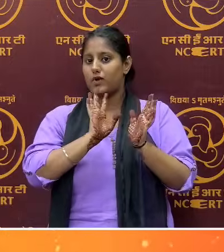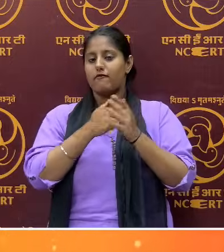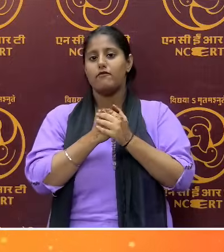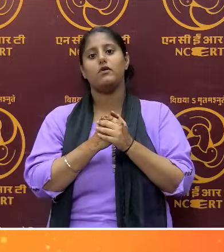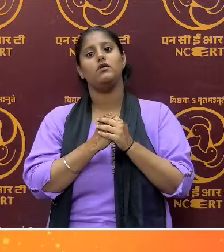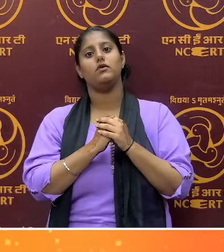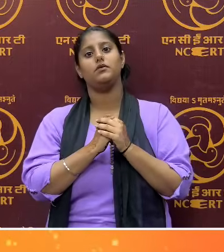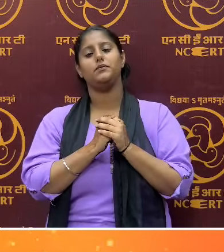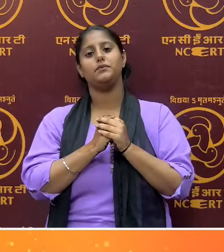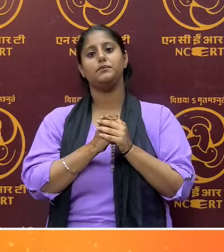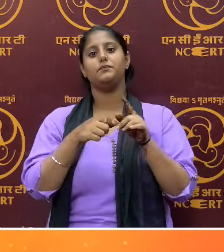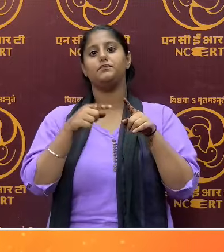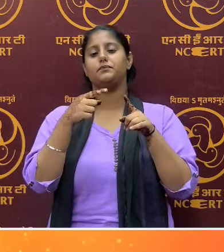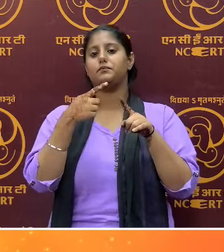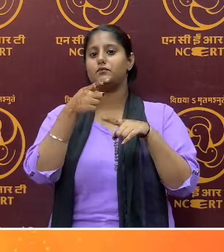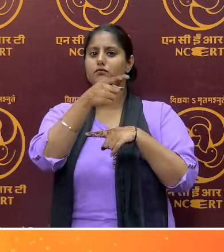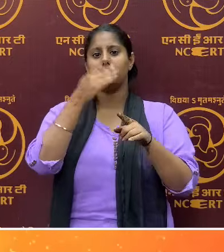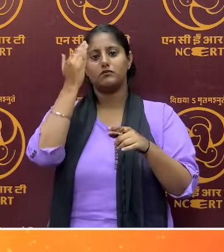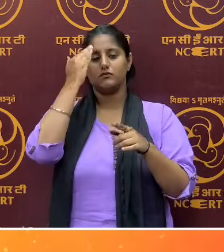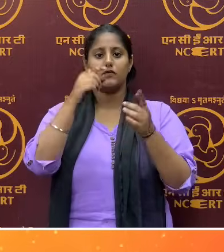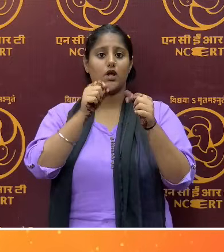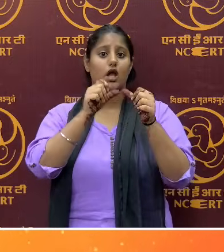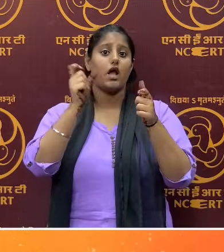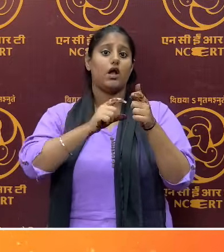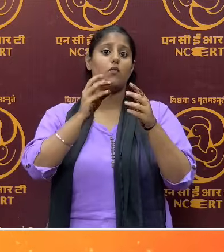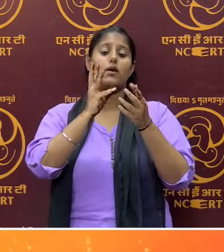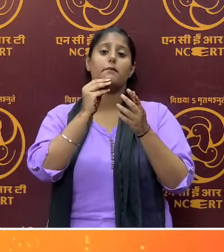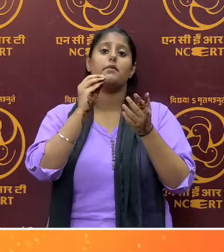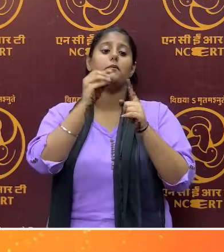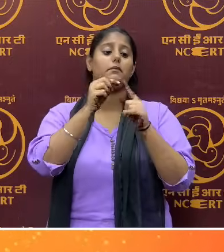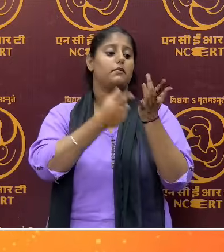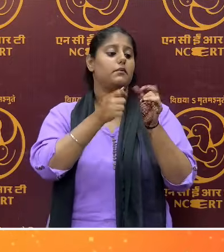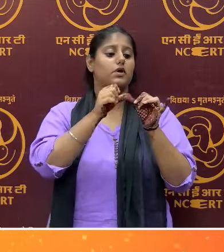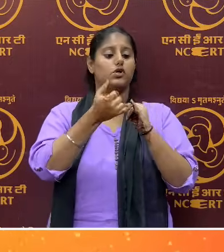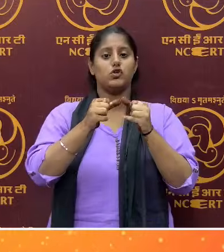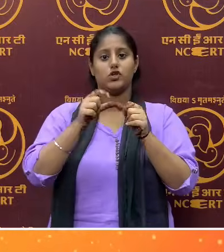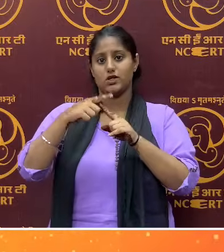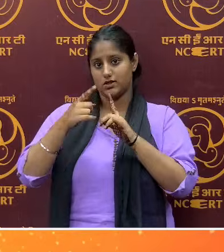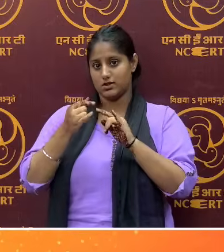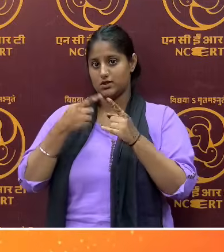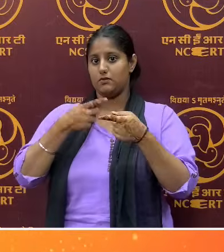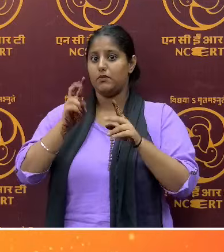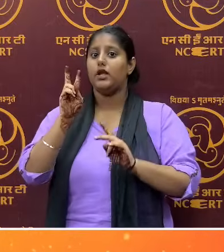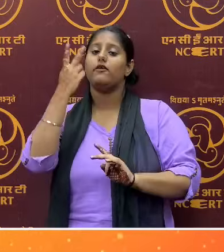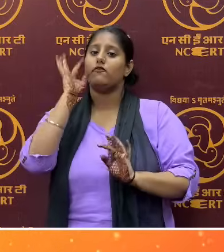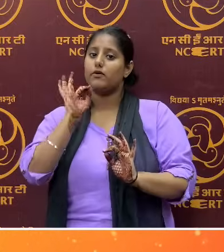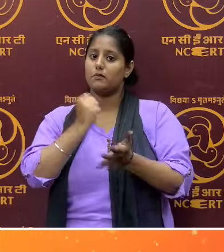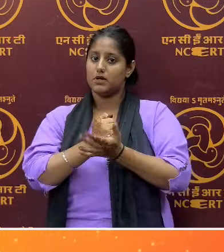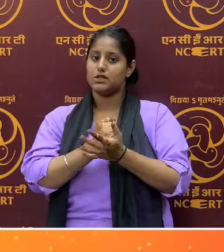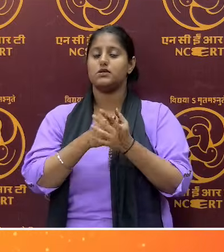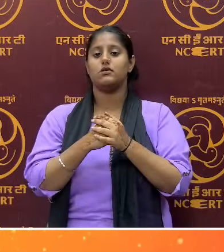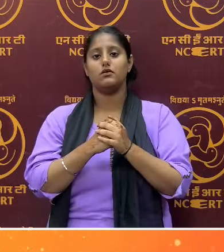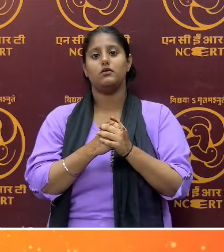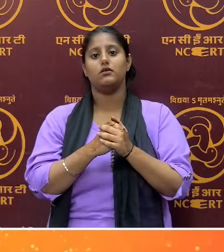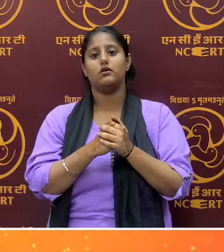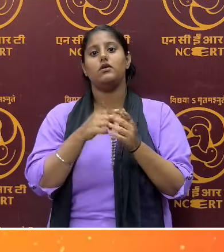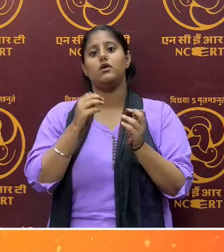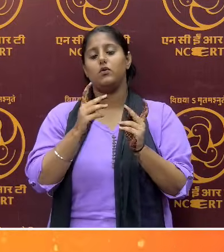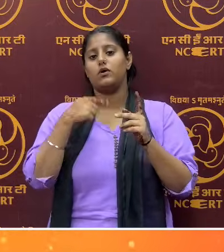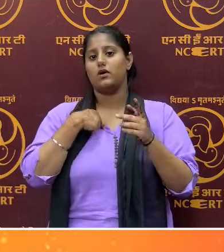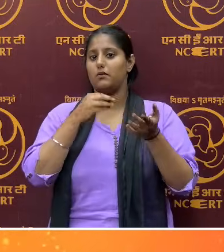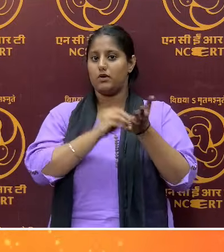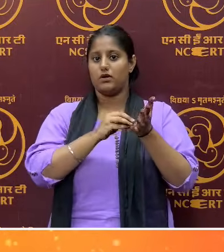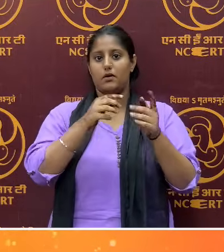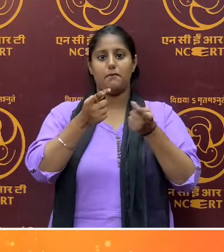have a process account number. This process account number is unique for each user. So I will go to the manage